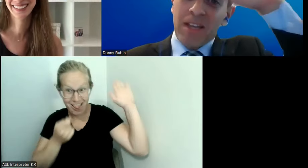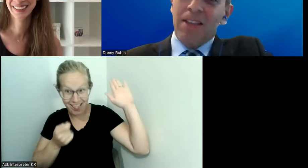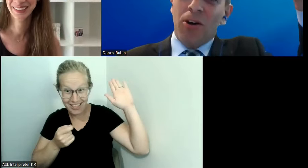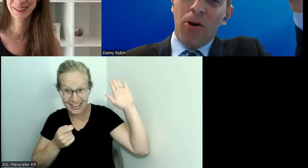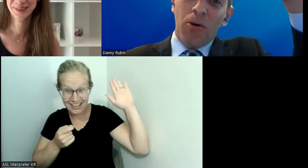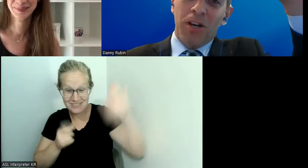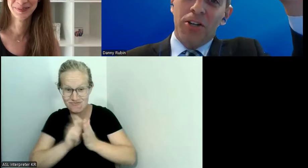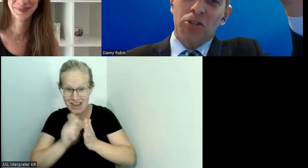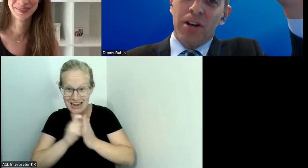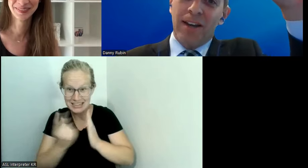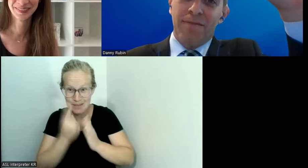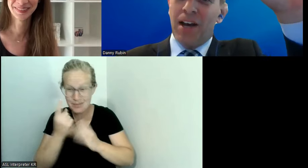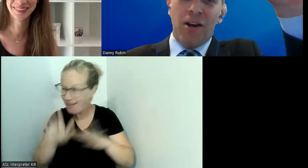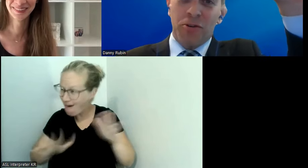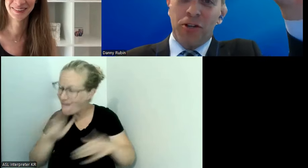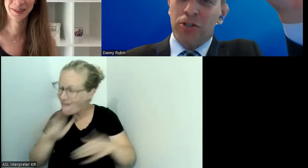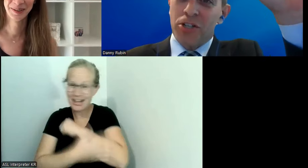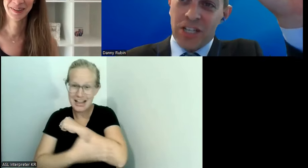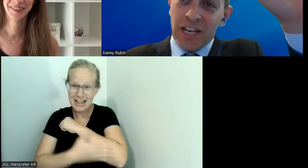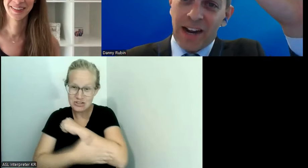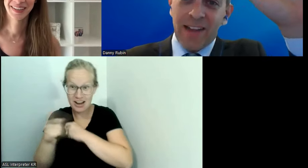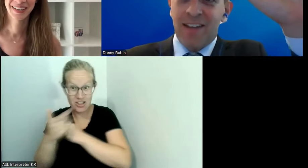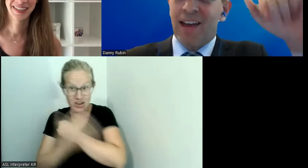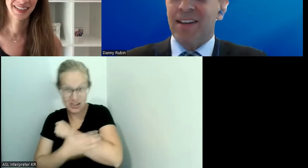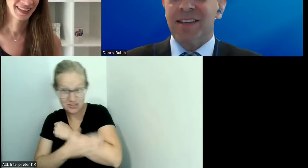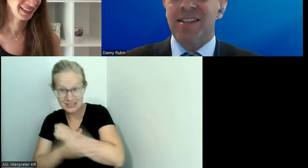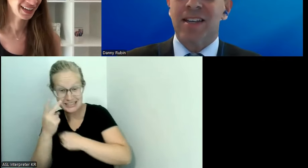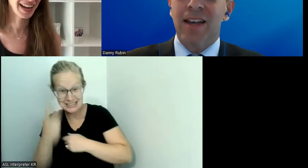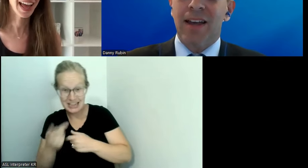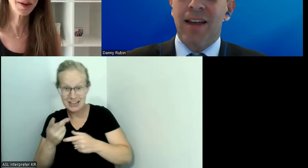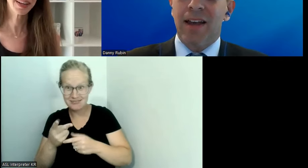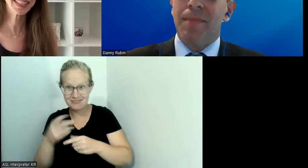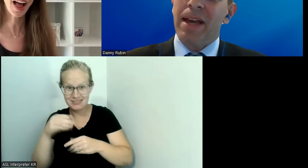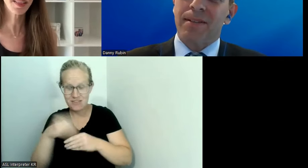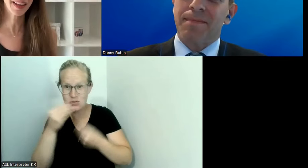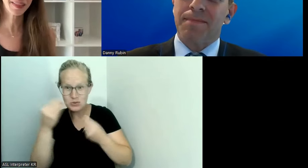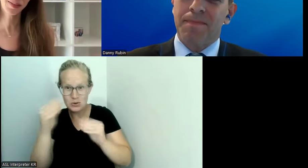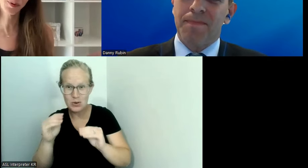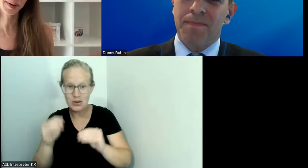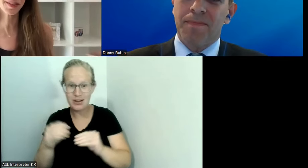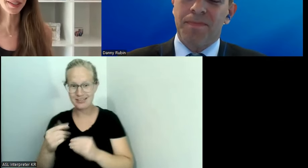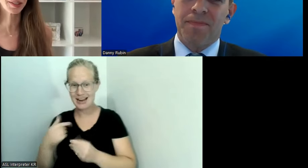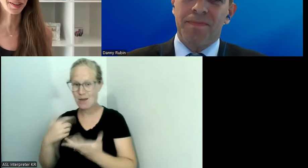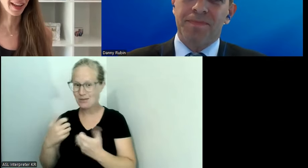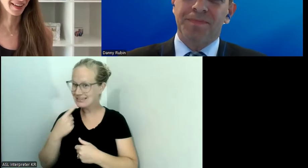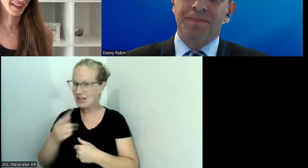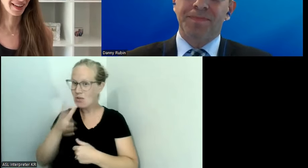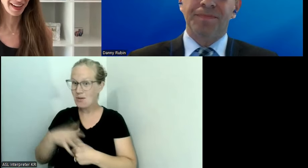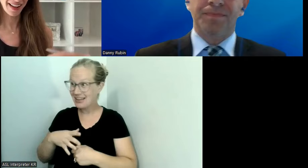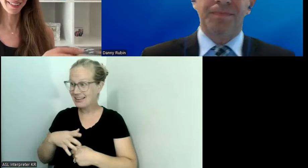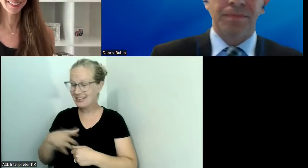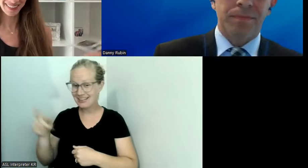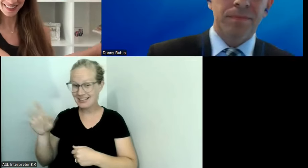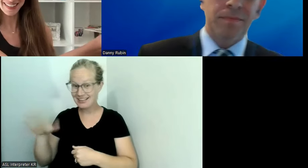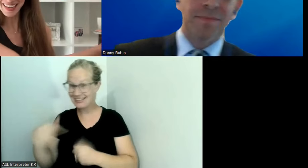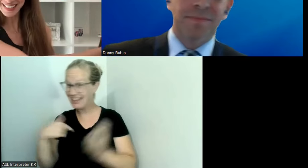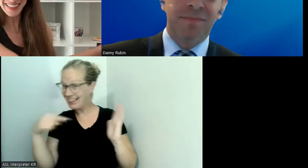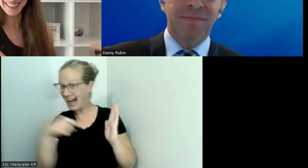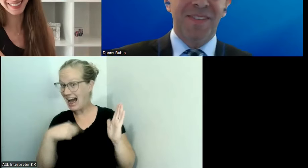writing something that the whole country, if not other countries are seeing, I think that is. And I kind of want to tell like the woman at the register, like, yeah,